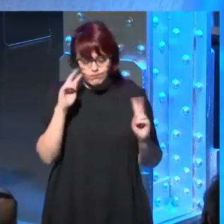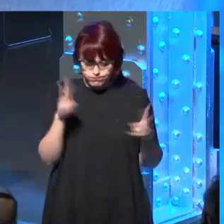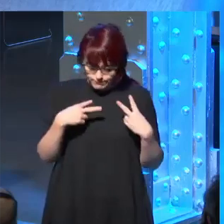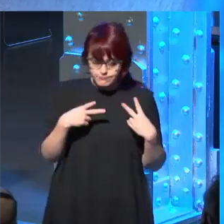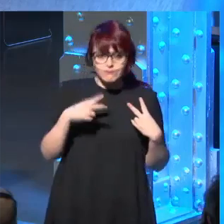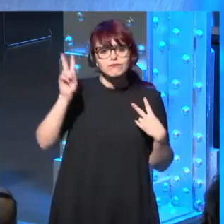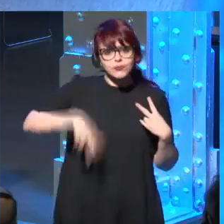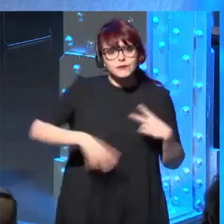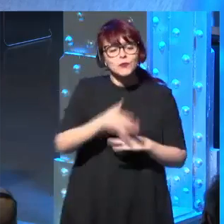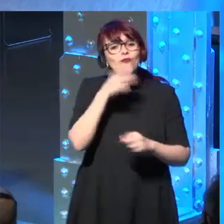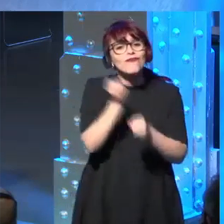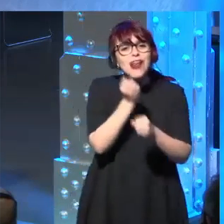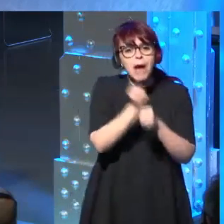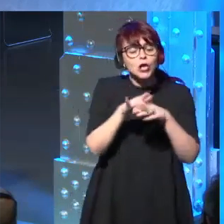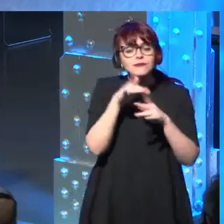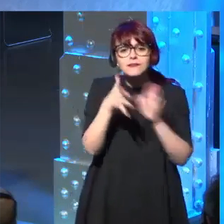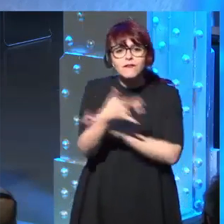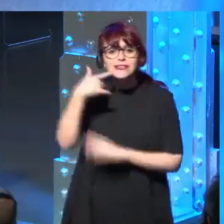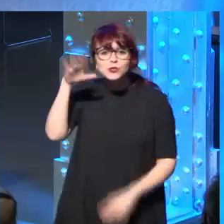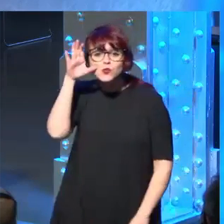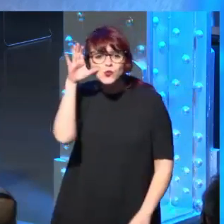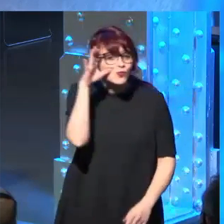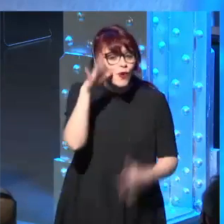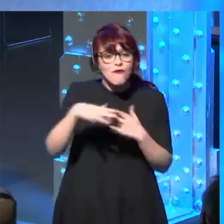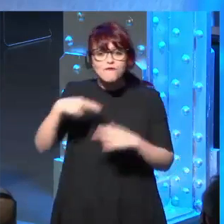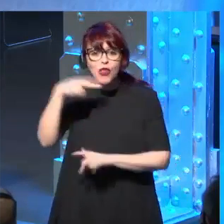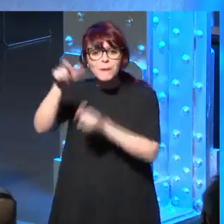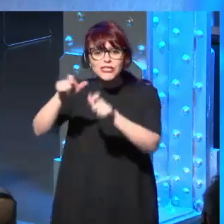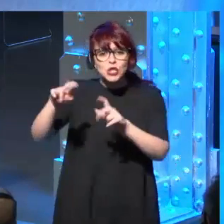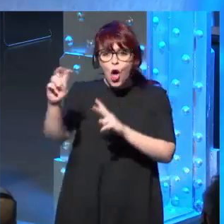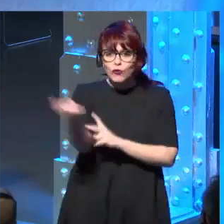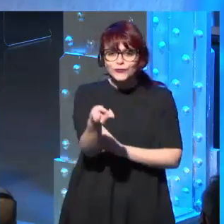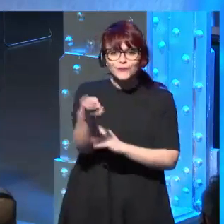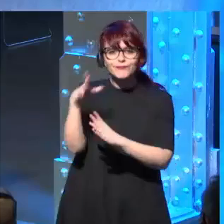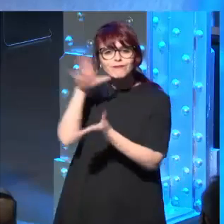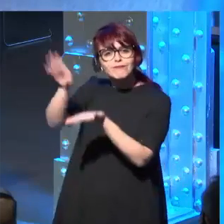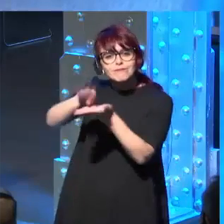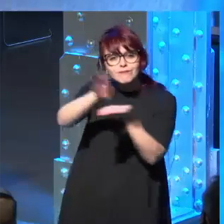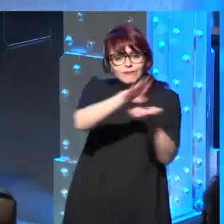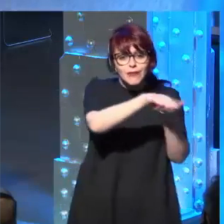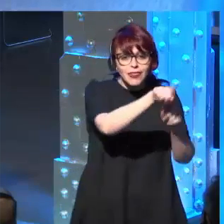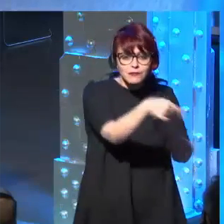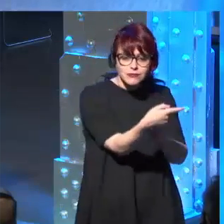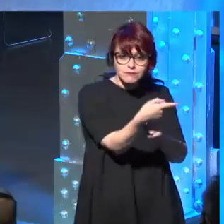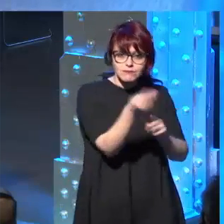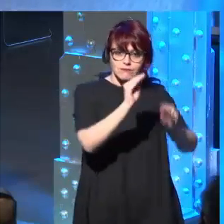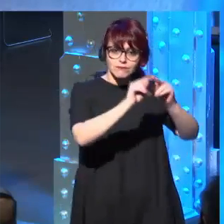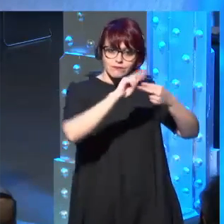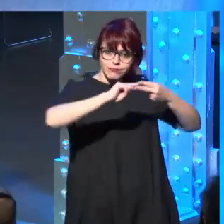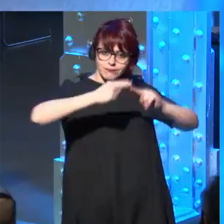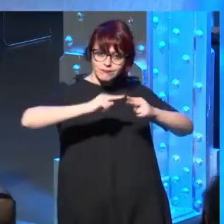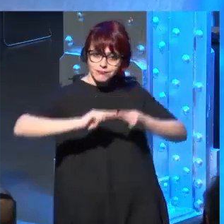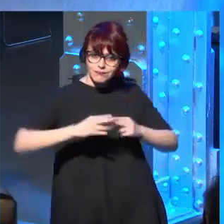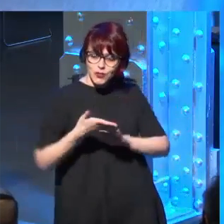other people's voices and compose and put them in such a way that